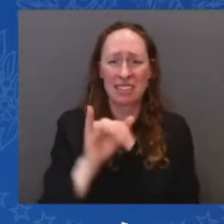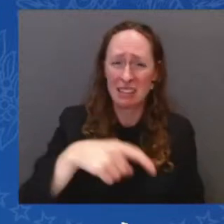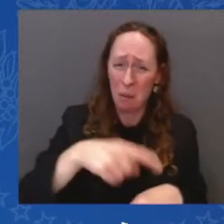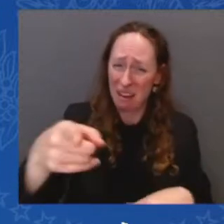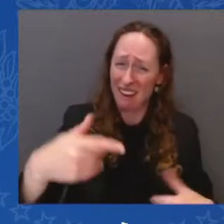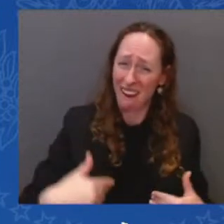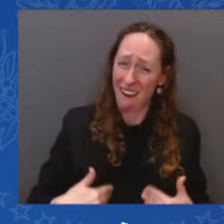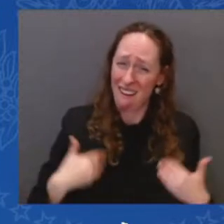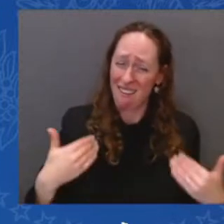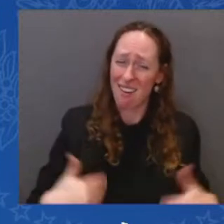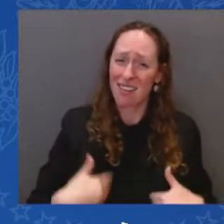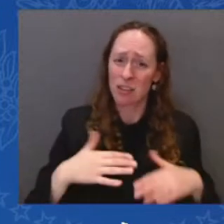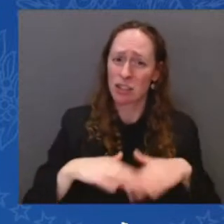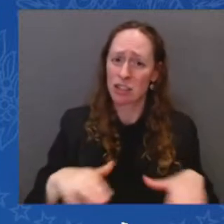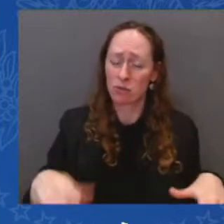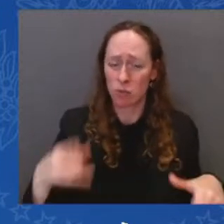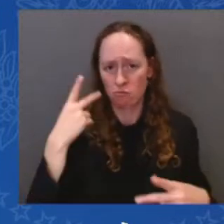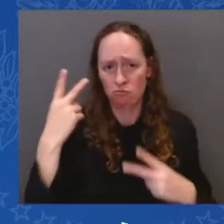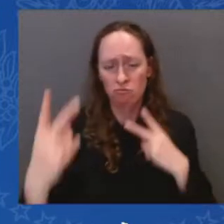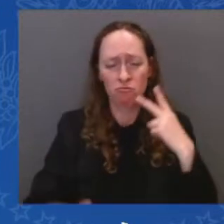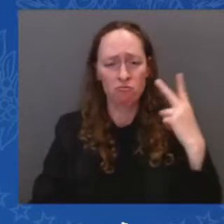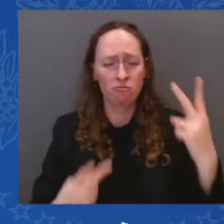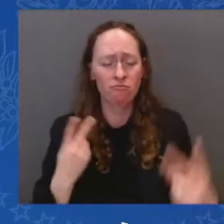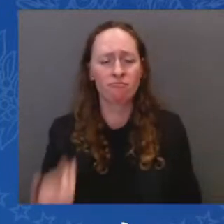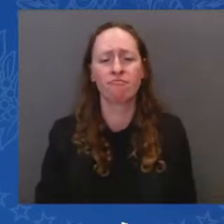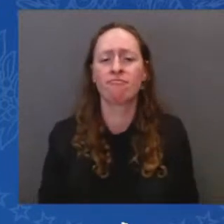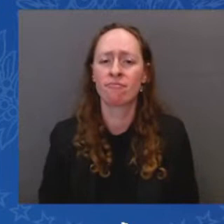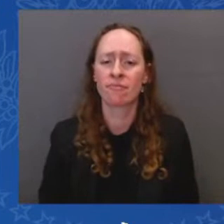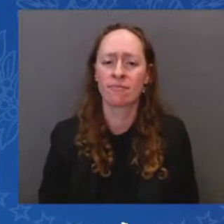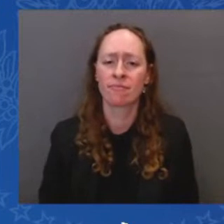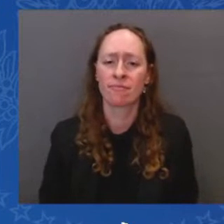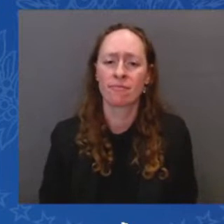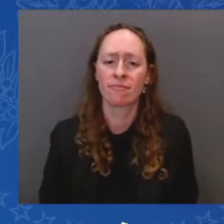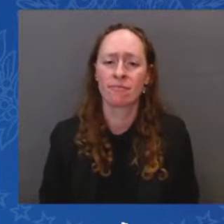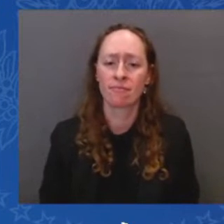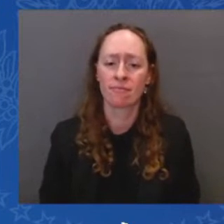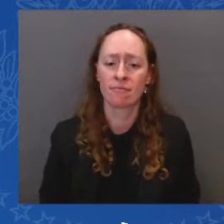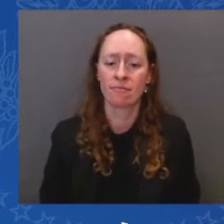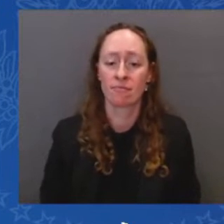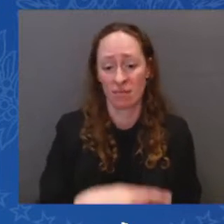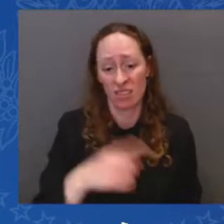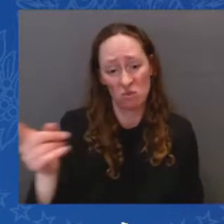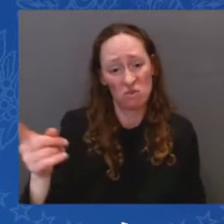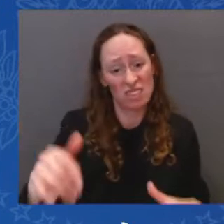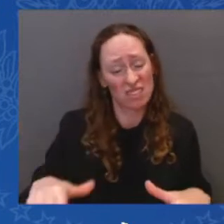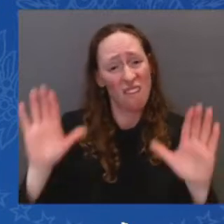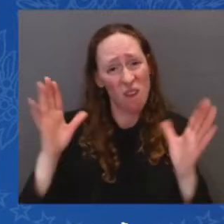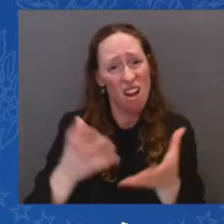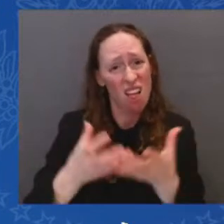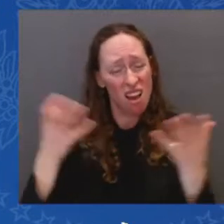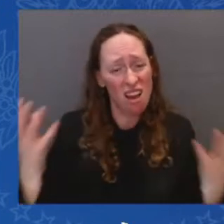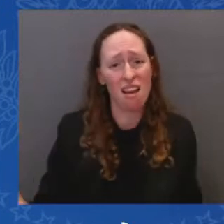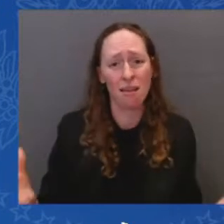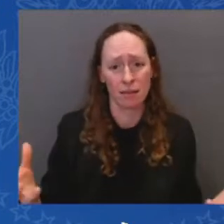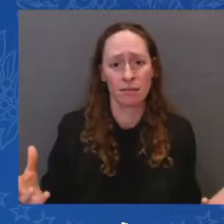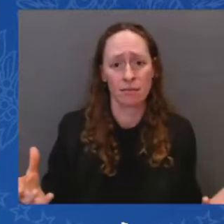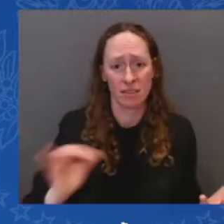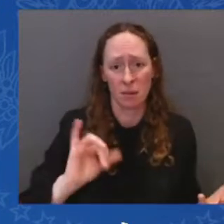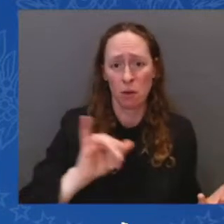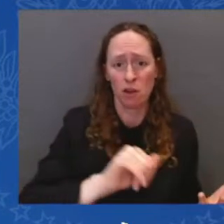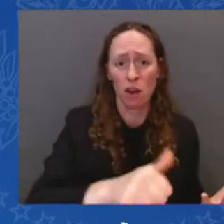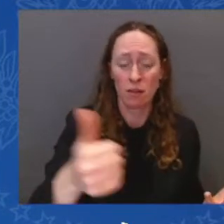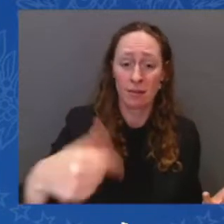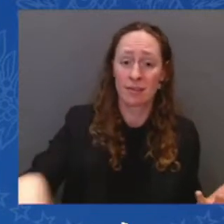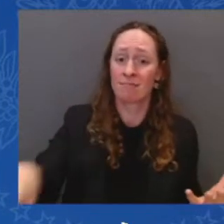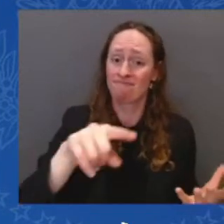soldier, sacrificed more than most in this crowd will ever know. But through it all, you